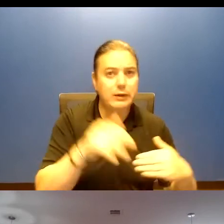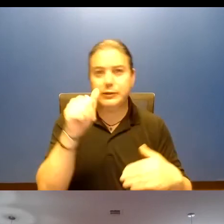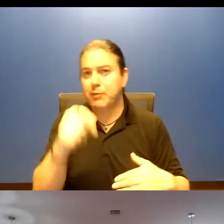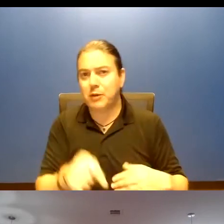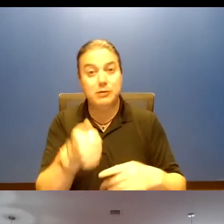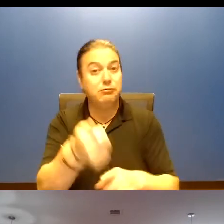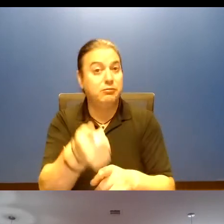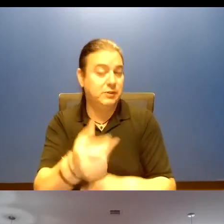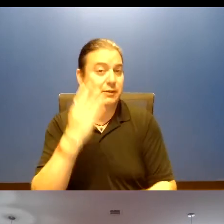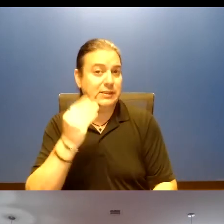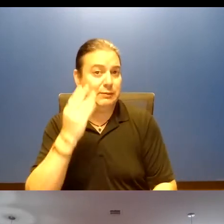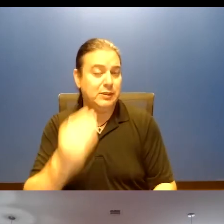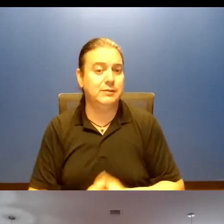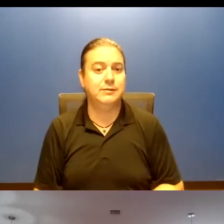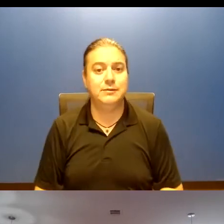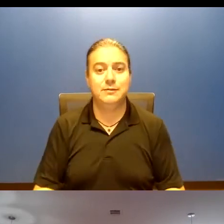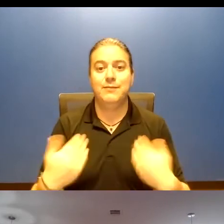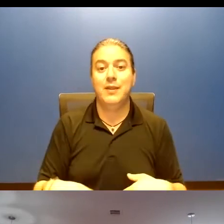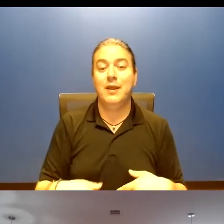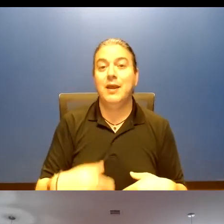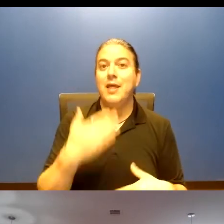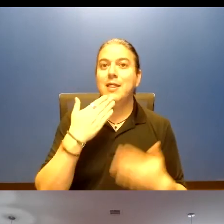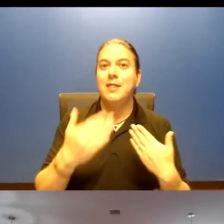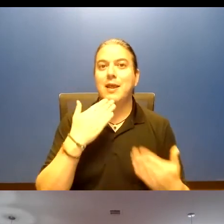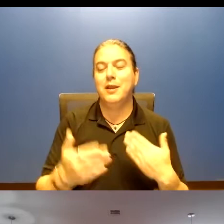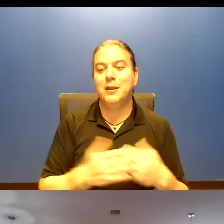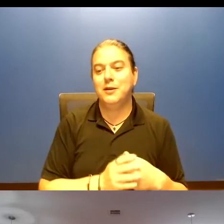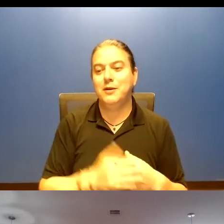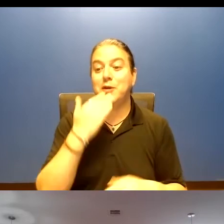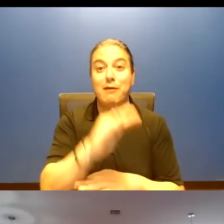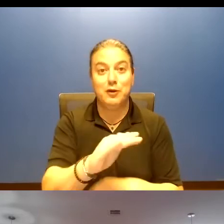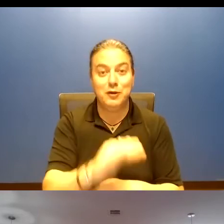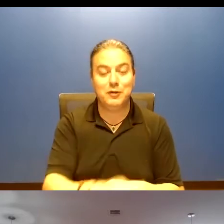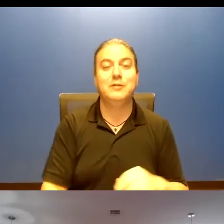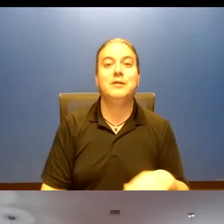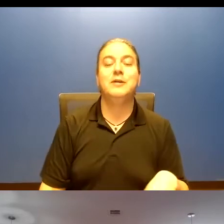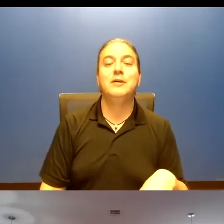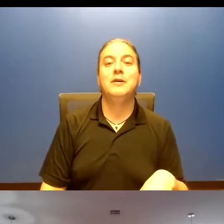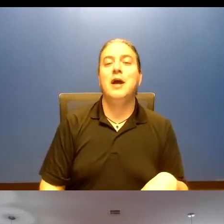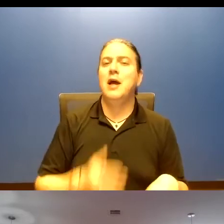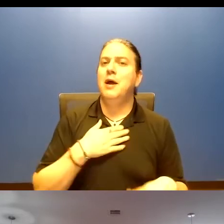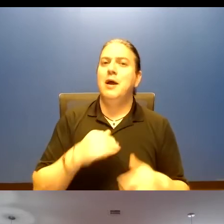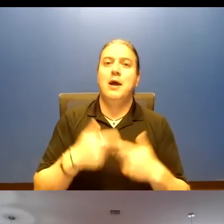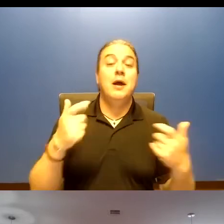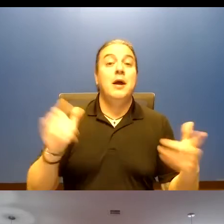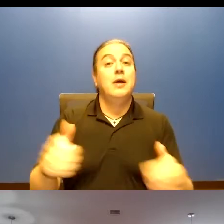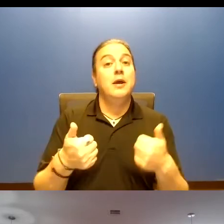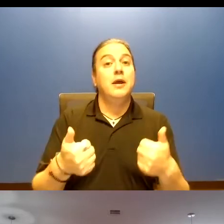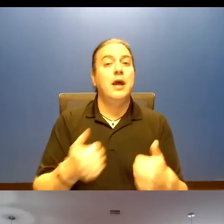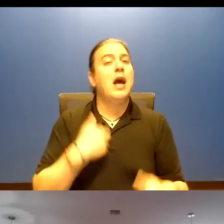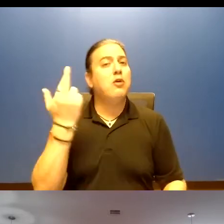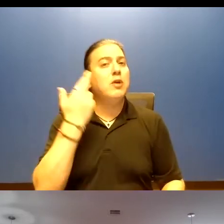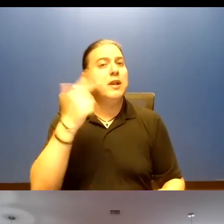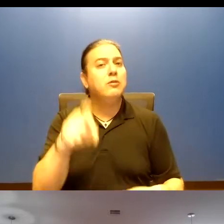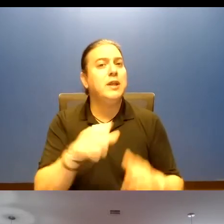experienced. Good afternoon, everyone. Thanks, Debbie. So our biggest challenge as we realized that we needed a home with accommodations